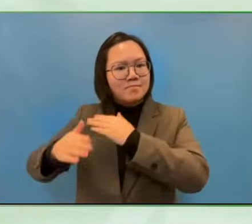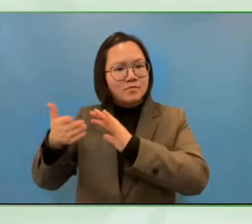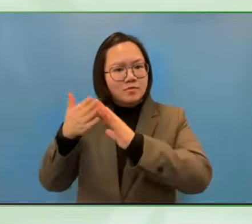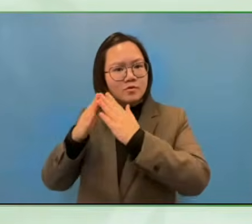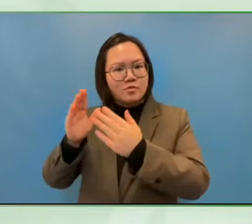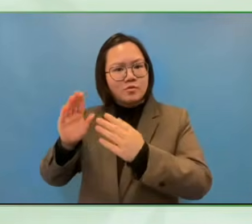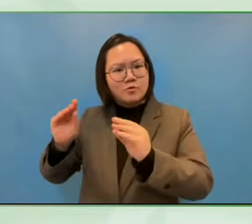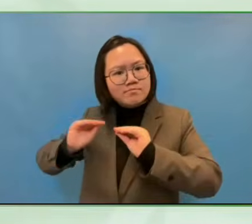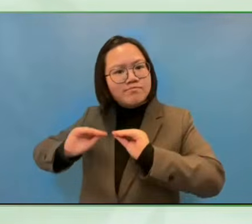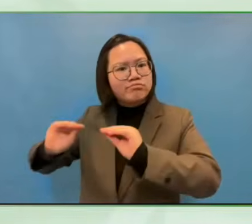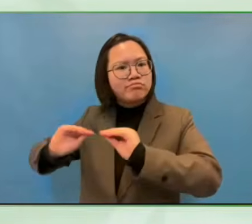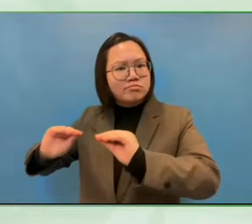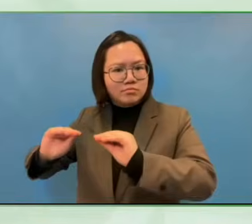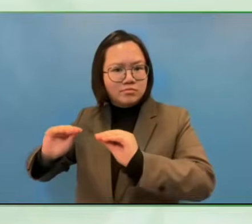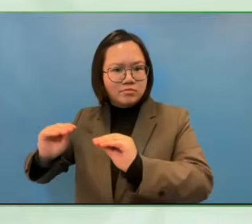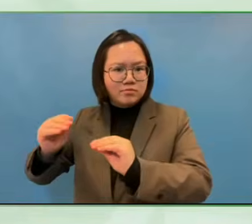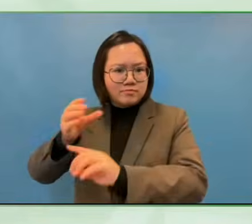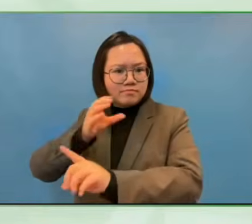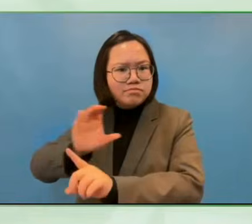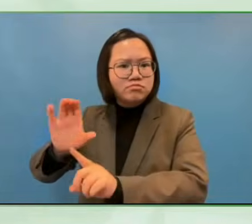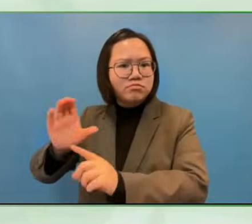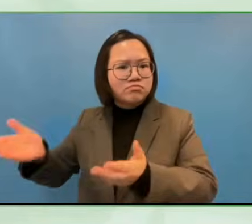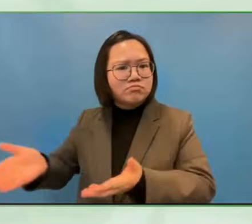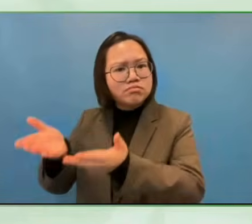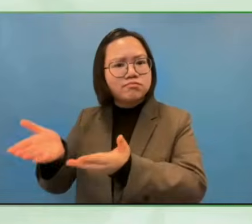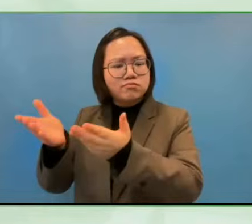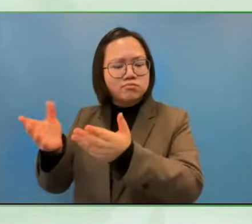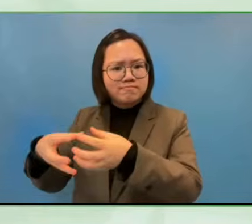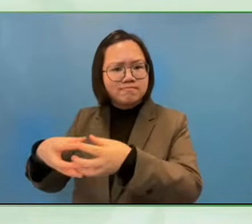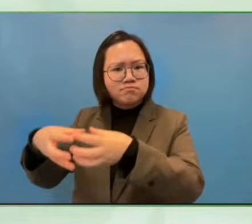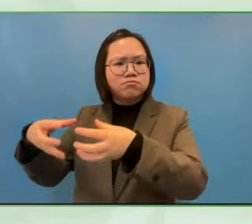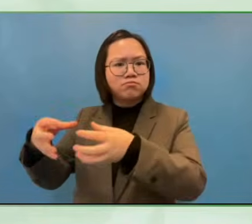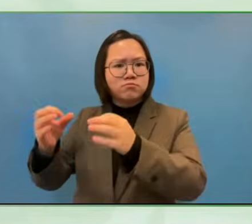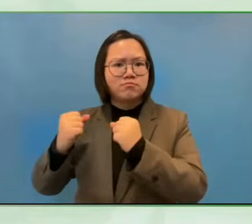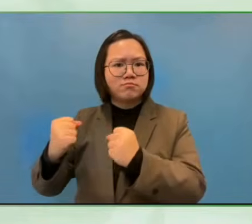they do empower other parts of their populations.